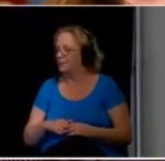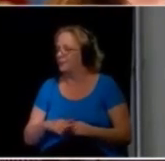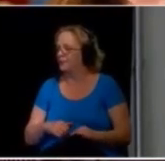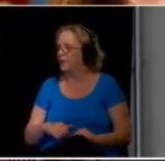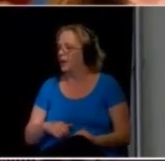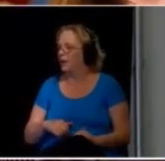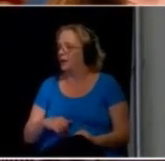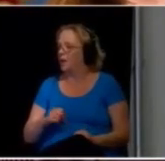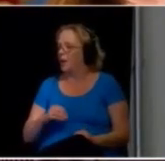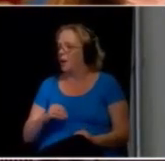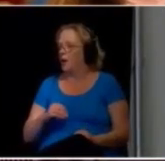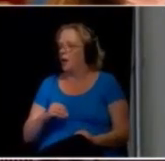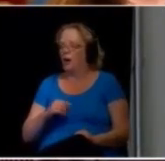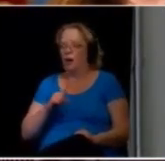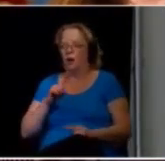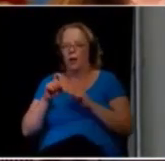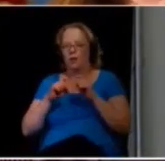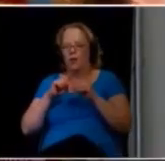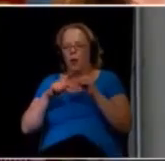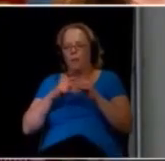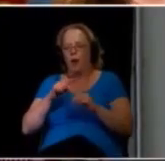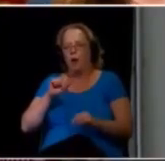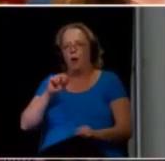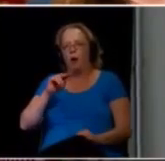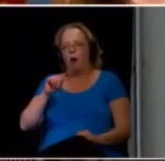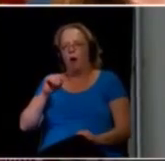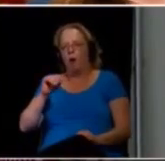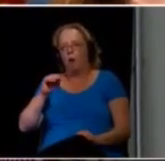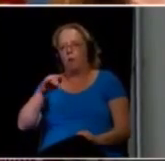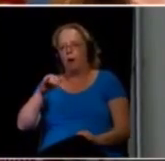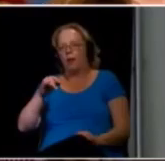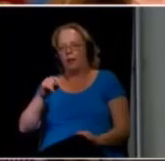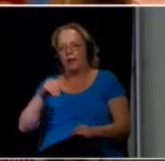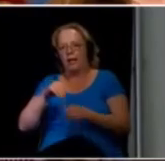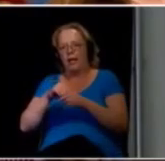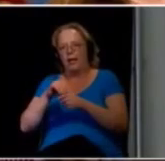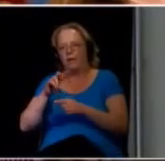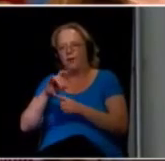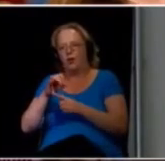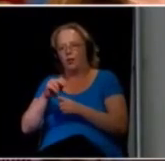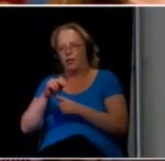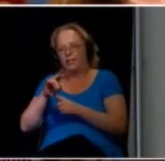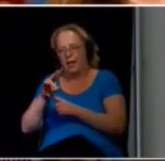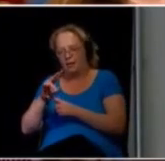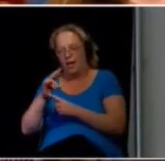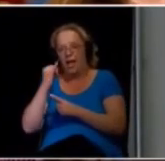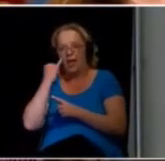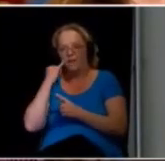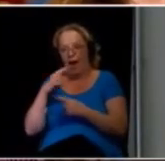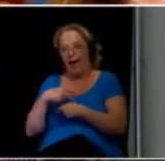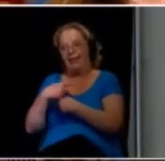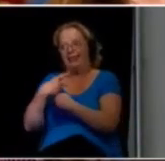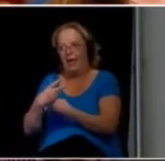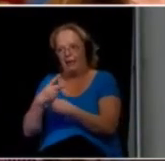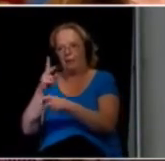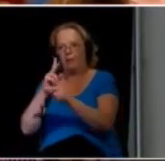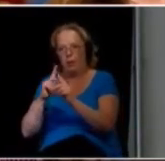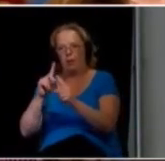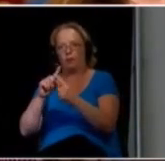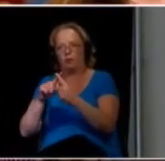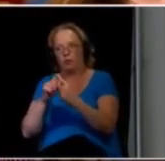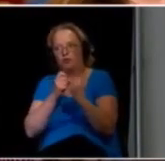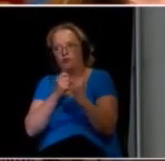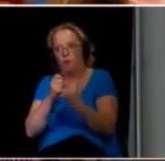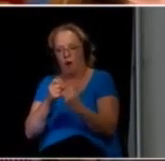So my question is about autopilot in version 7. I want to know that if I do lend out the car for people to drive it from LA